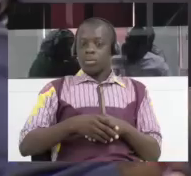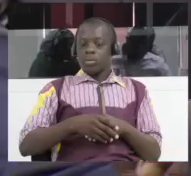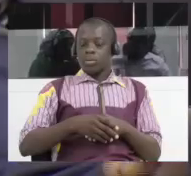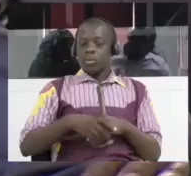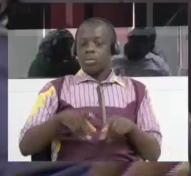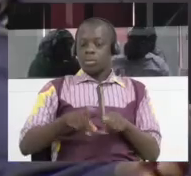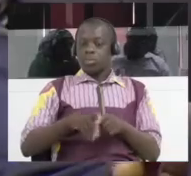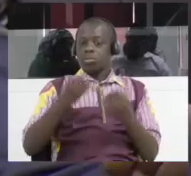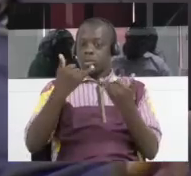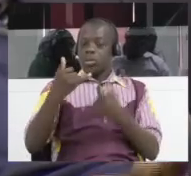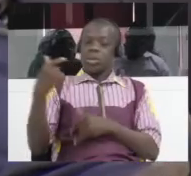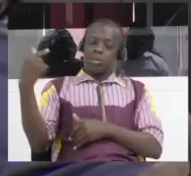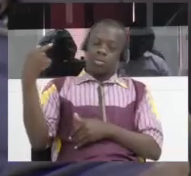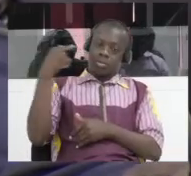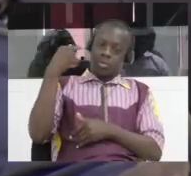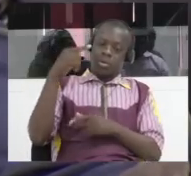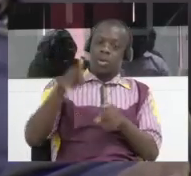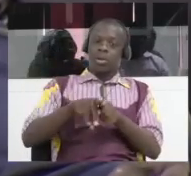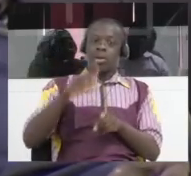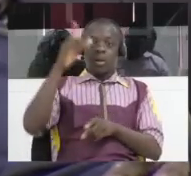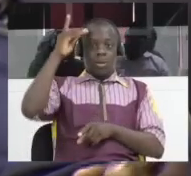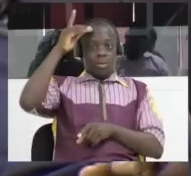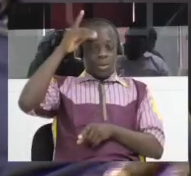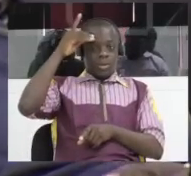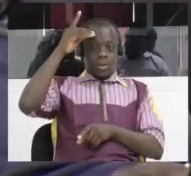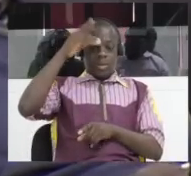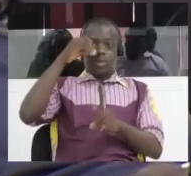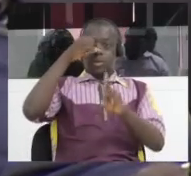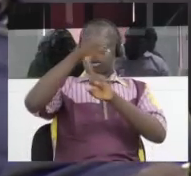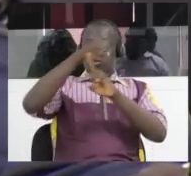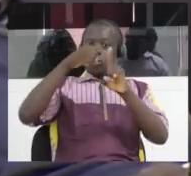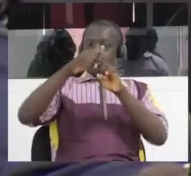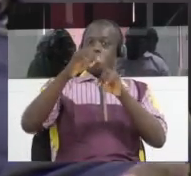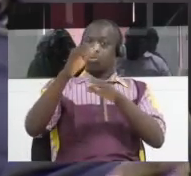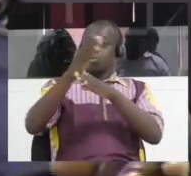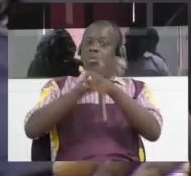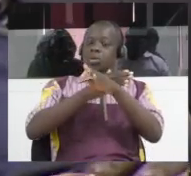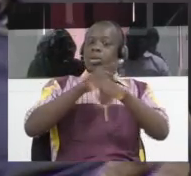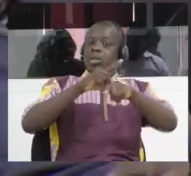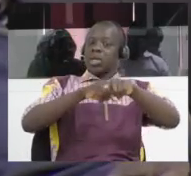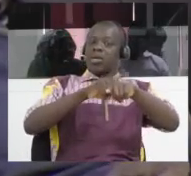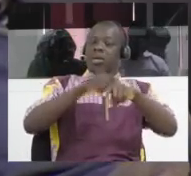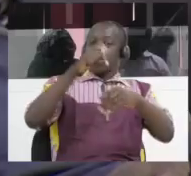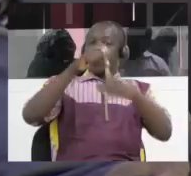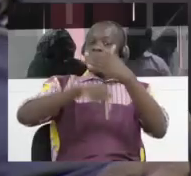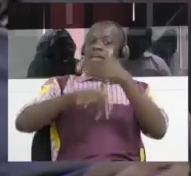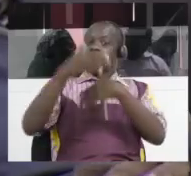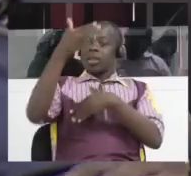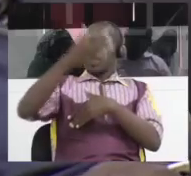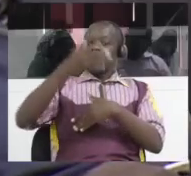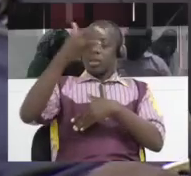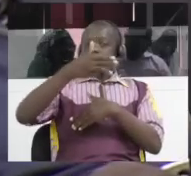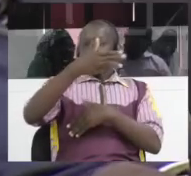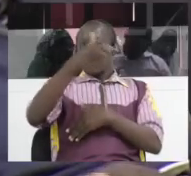We have heard that the political situation that existed at the